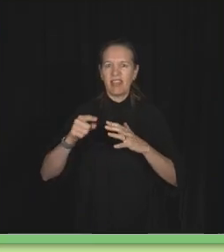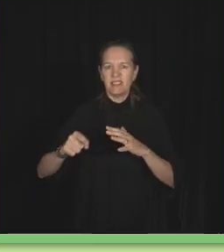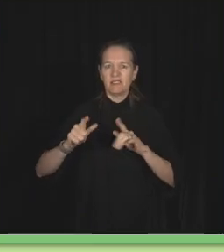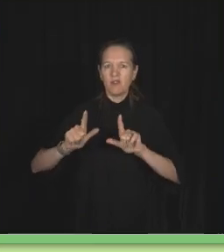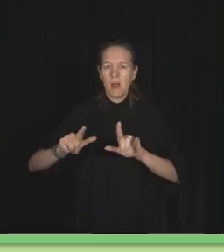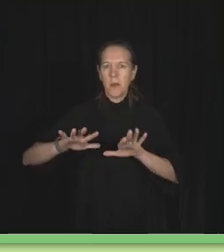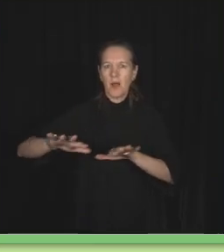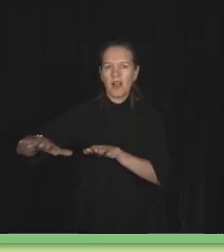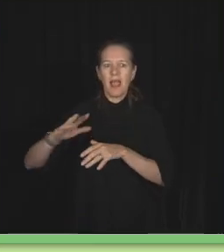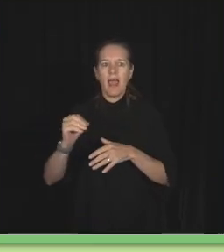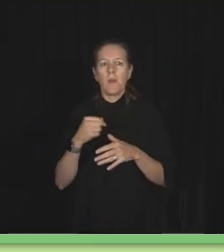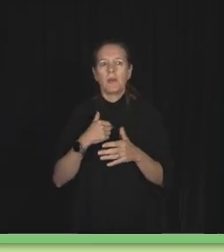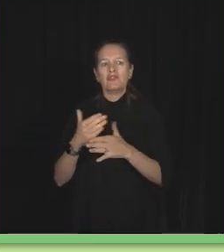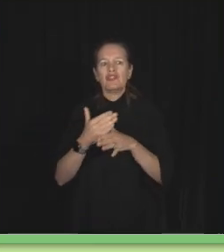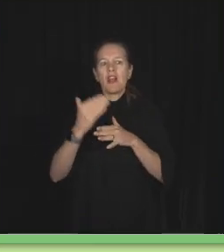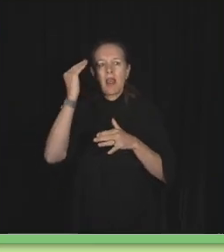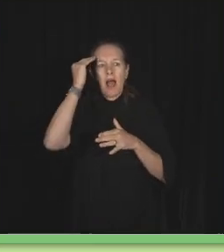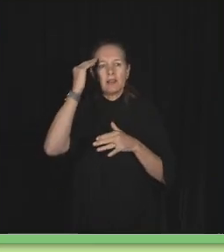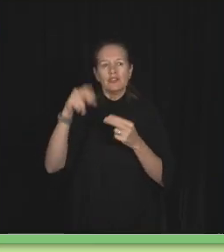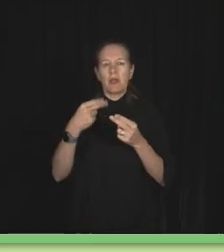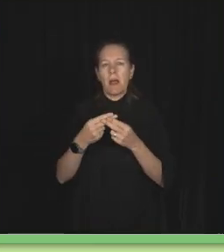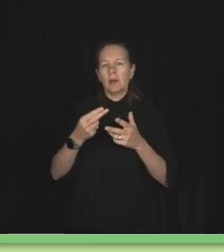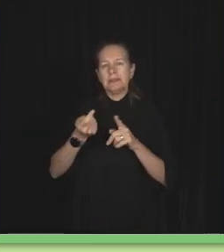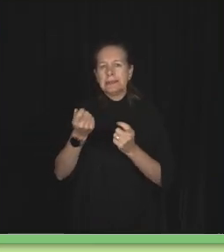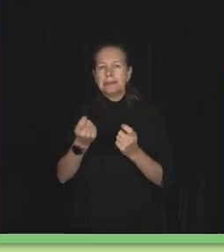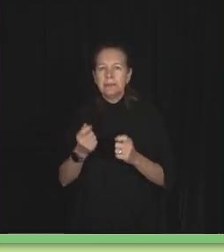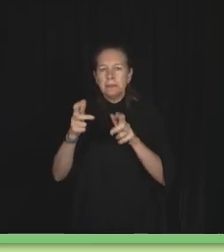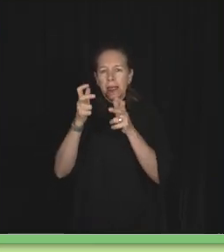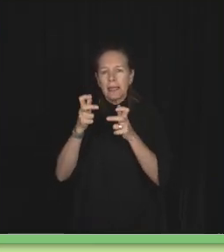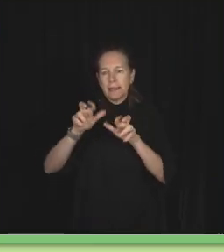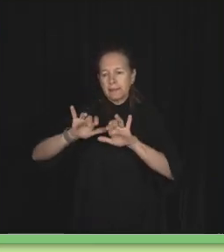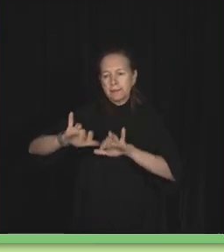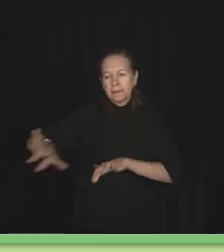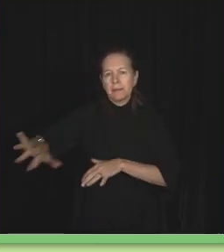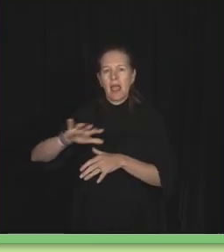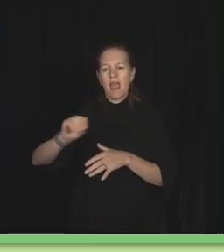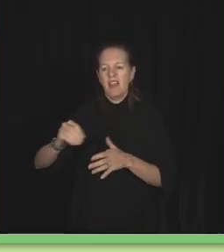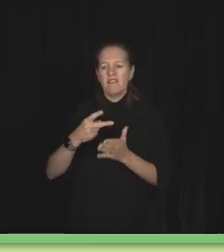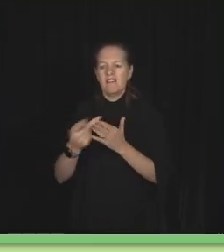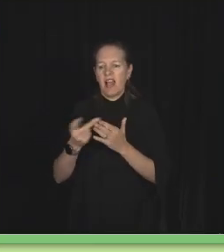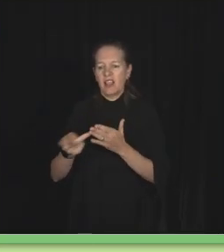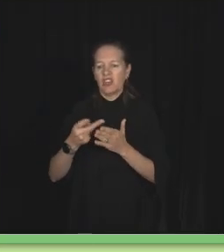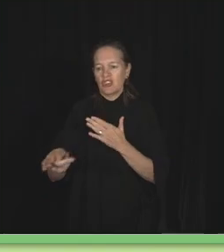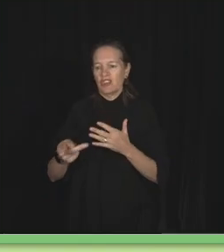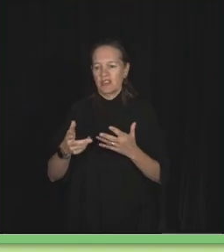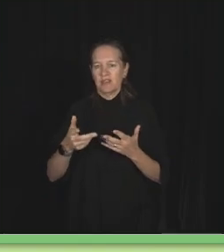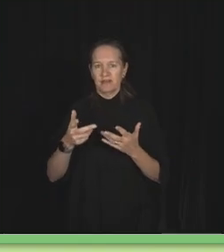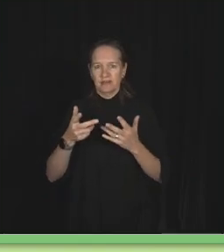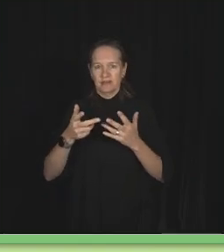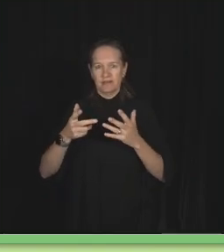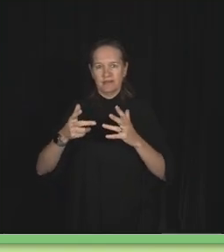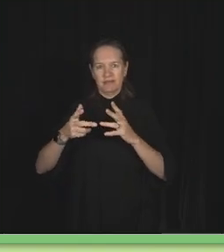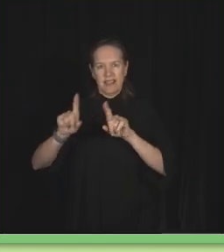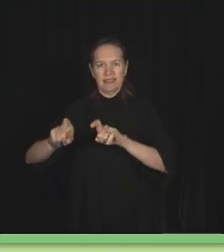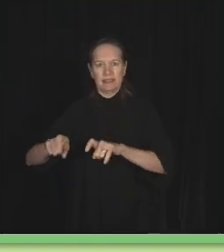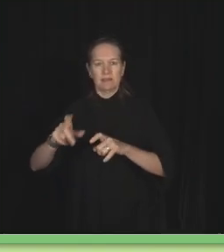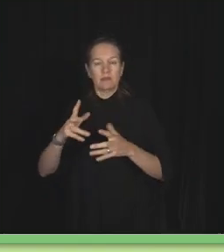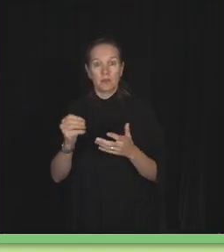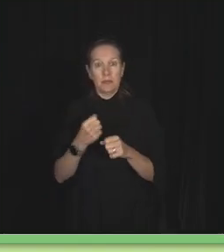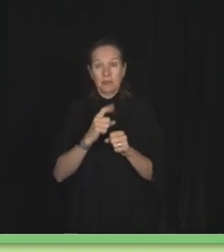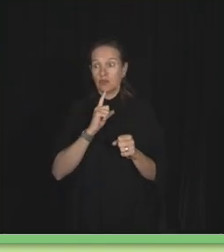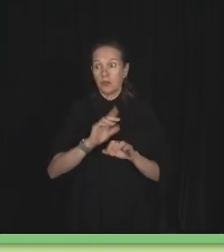to share knowledge on debugging, and integrated failure injection tools to ensure reliability even under